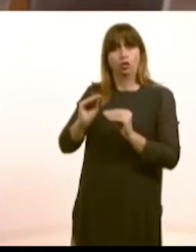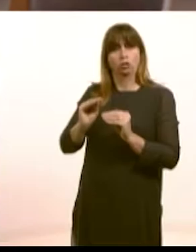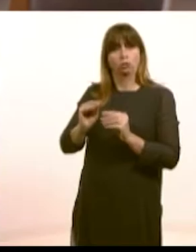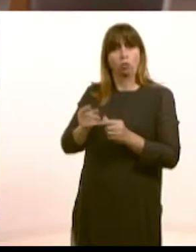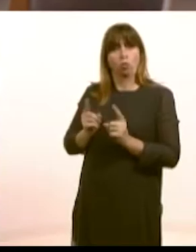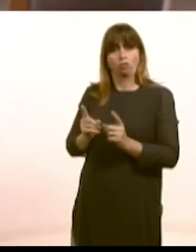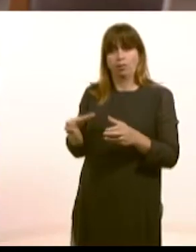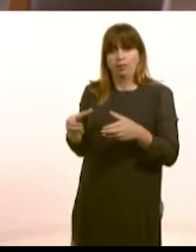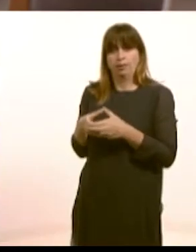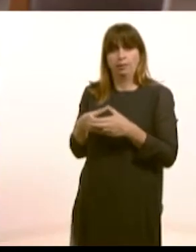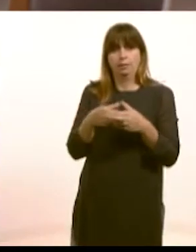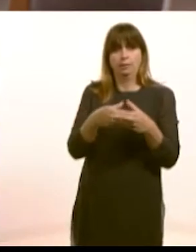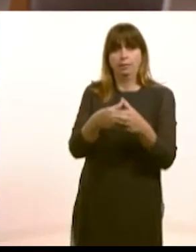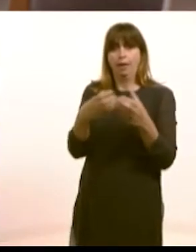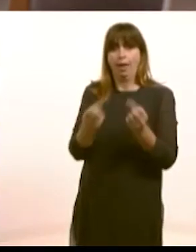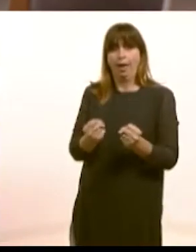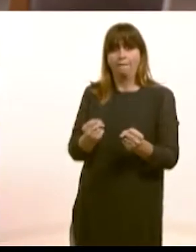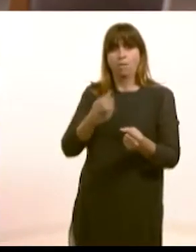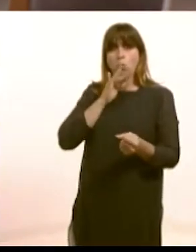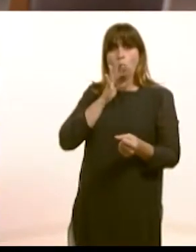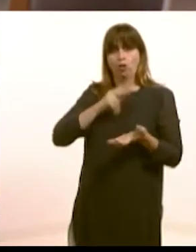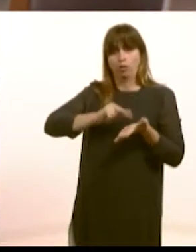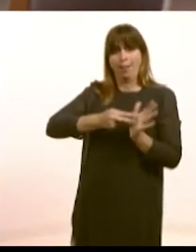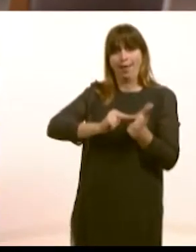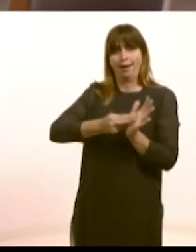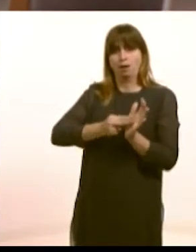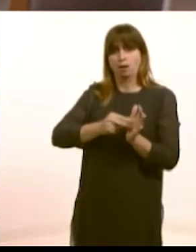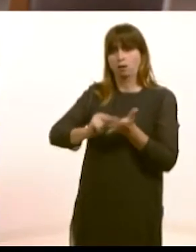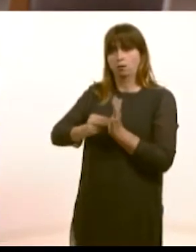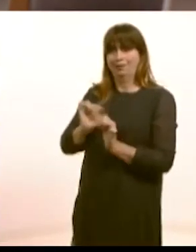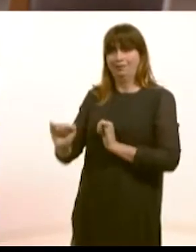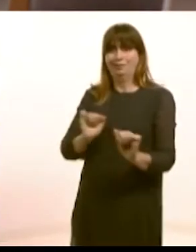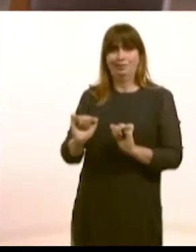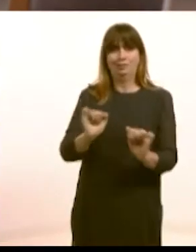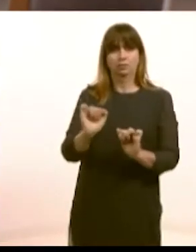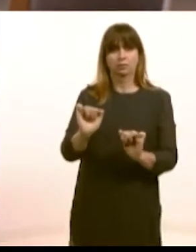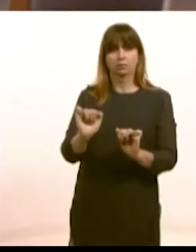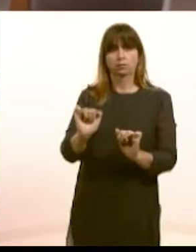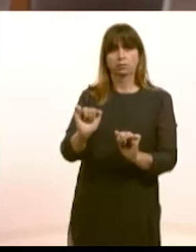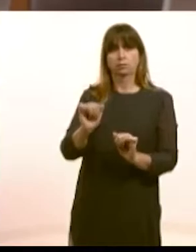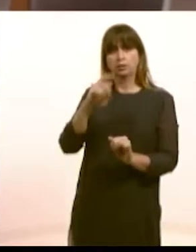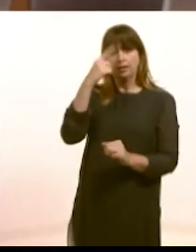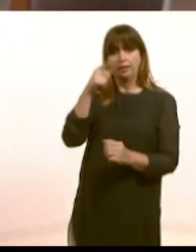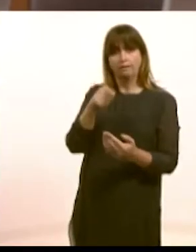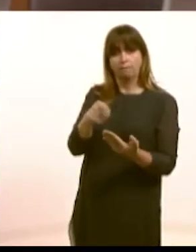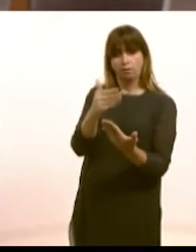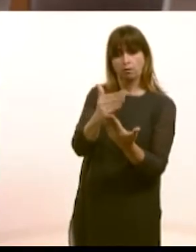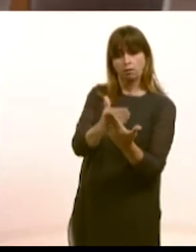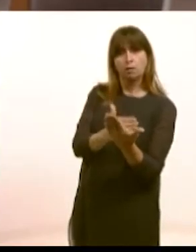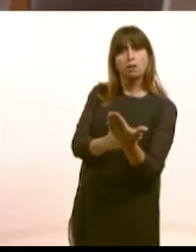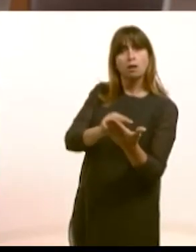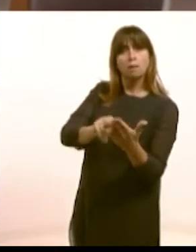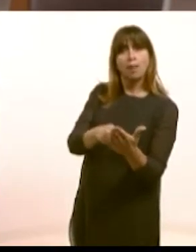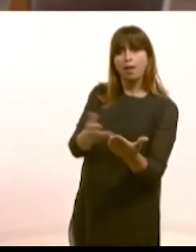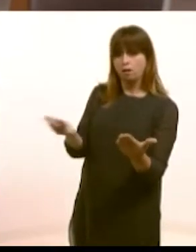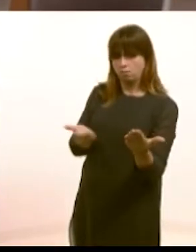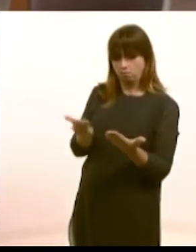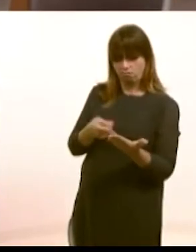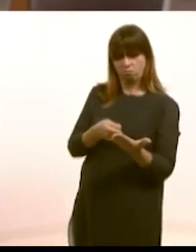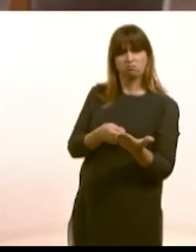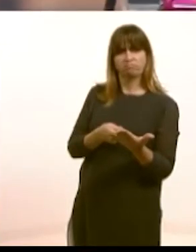Welsh in education strategic plans, and we have made it absolutely clear to them that we will reject any plan they produce, any of those authorities, that